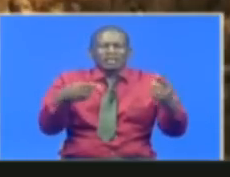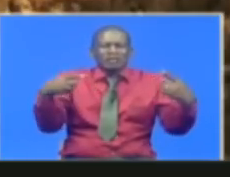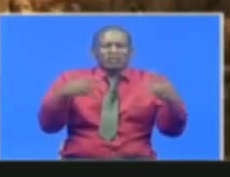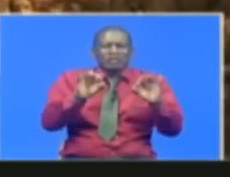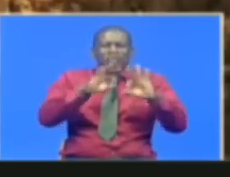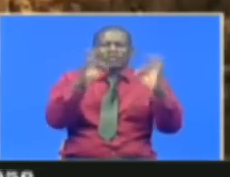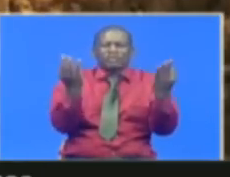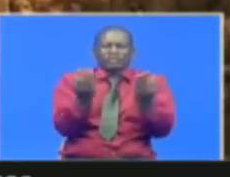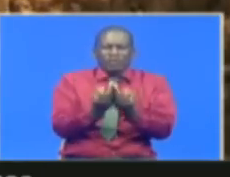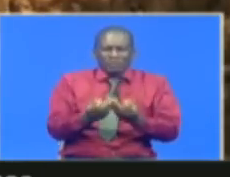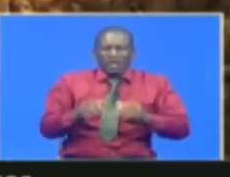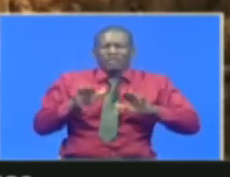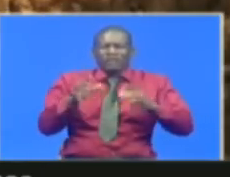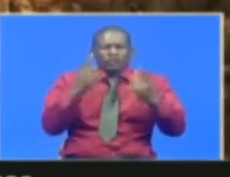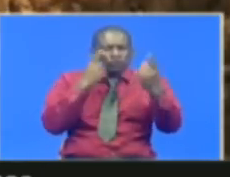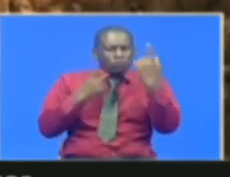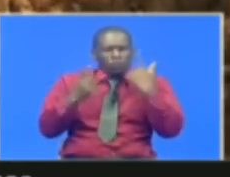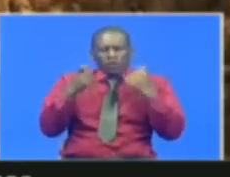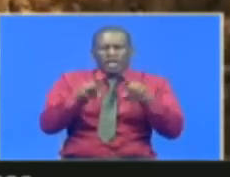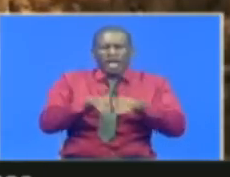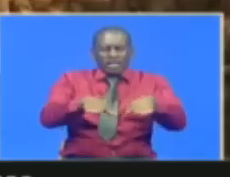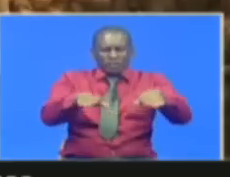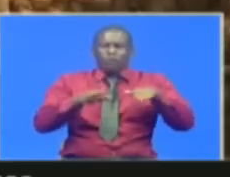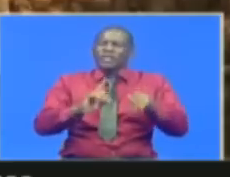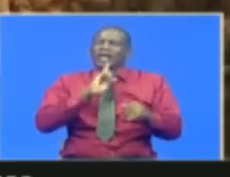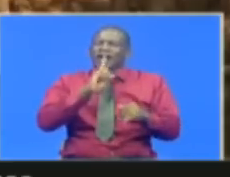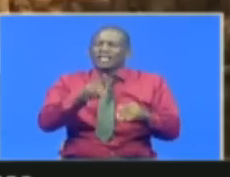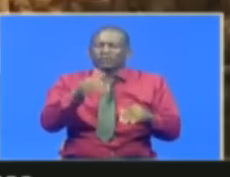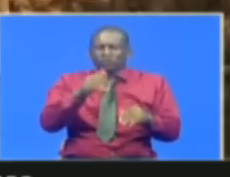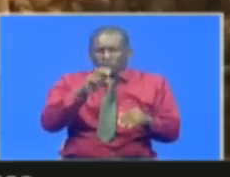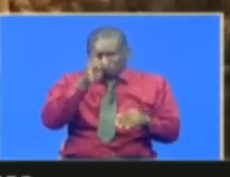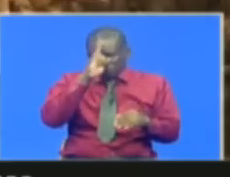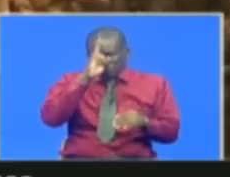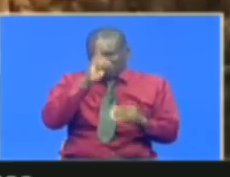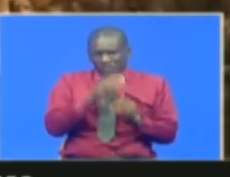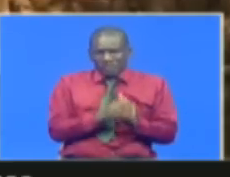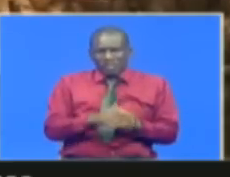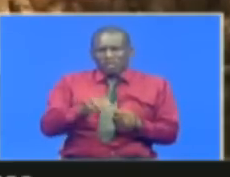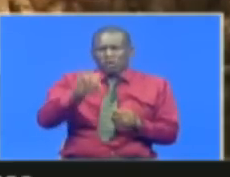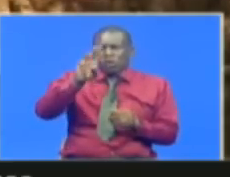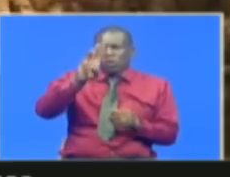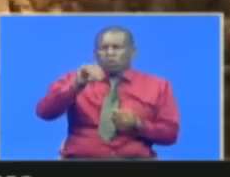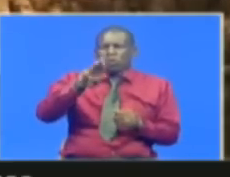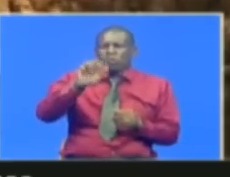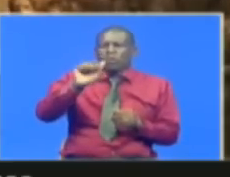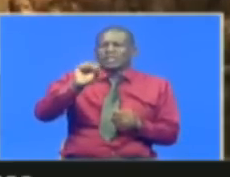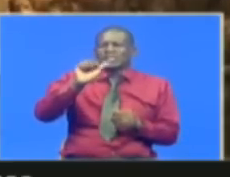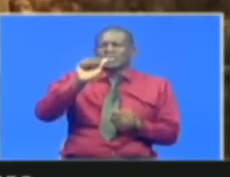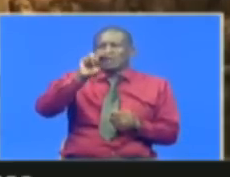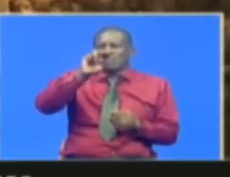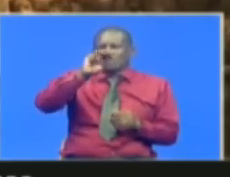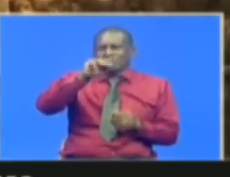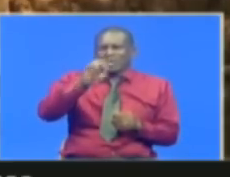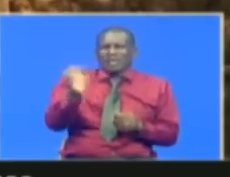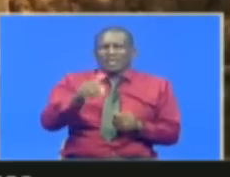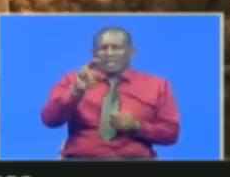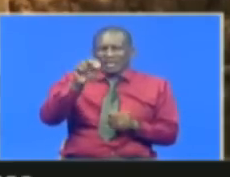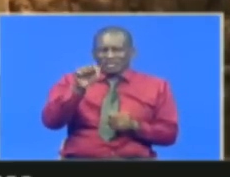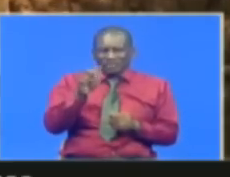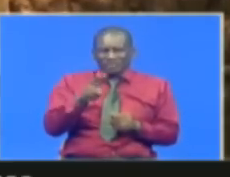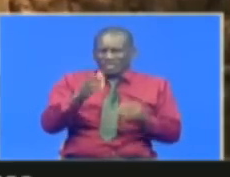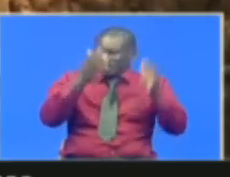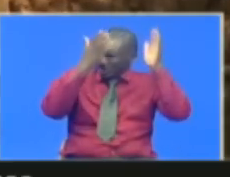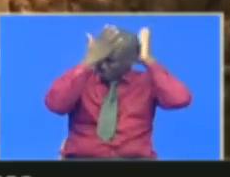been left in mourning as they wait for answers from the authorities. Zakius Masame, NTV,